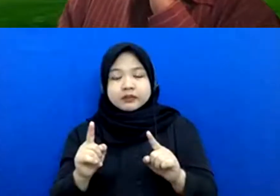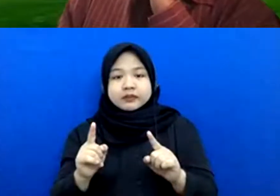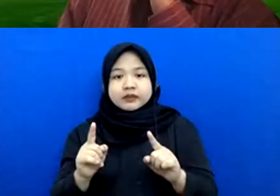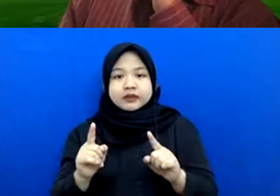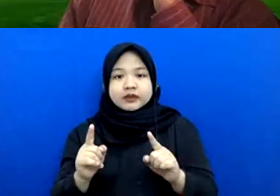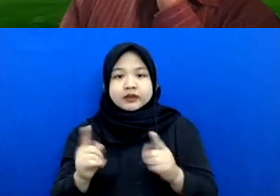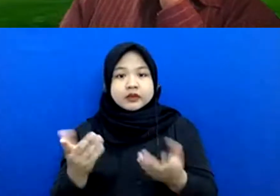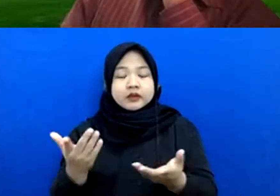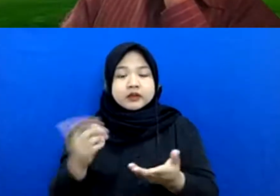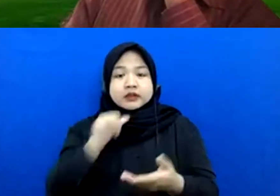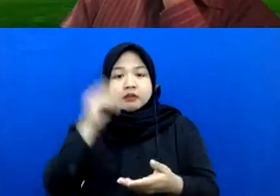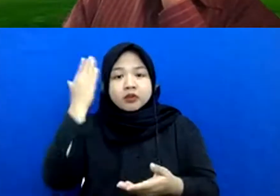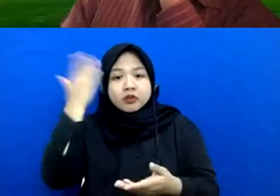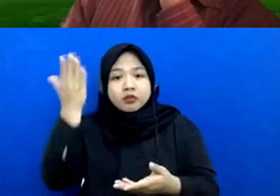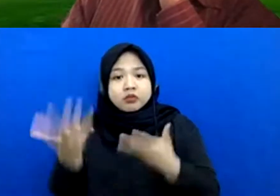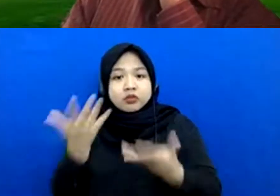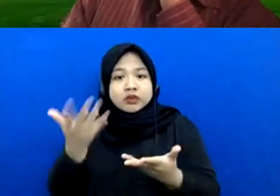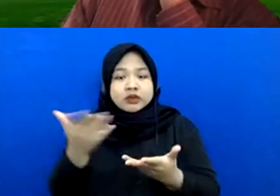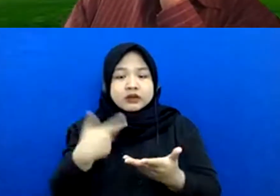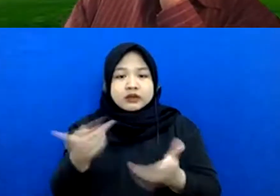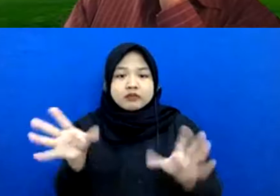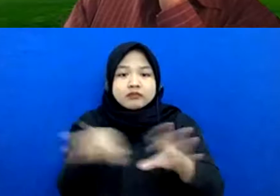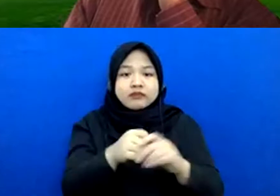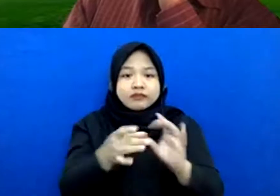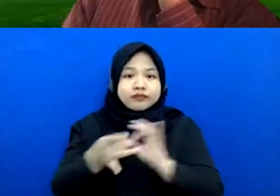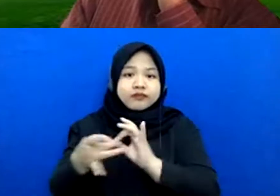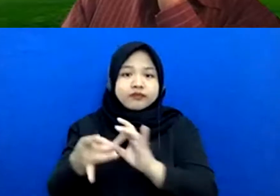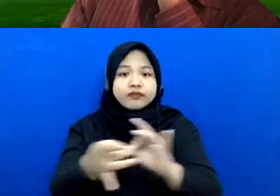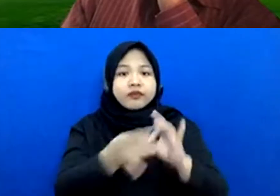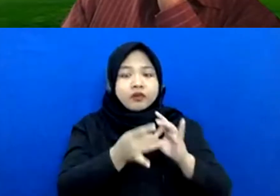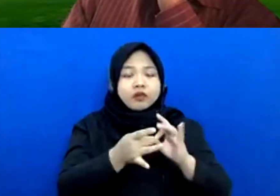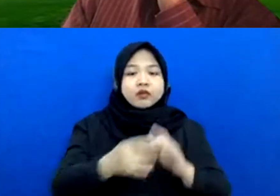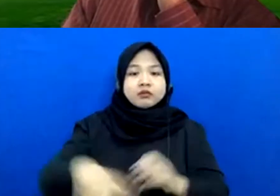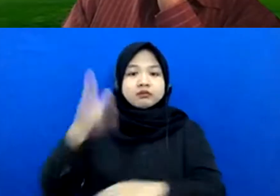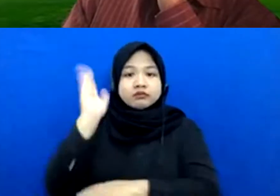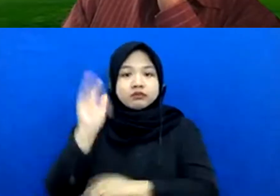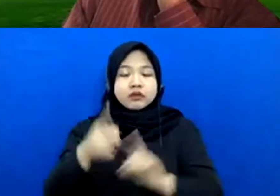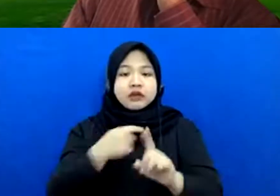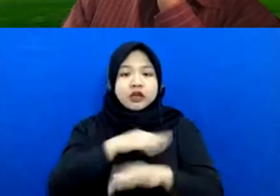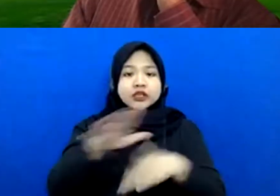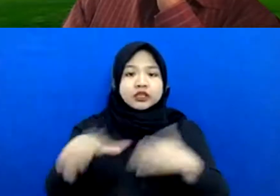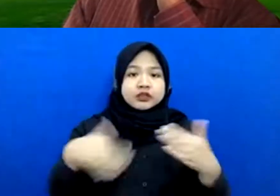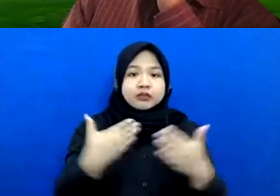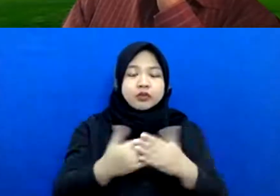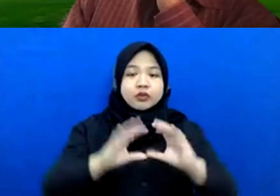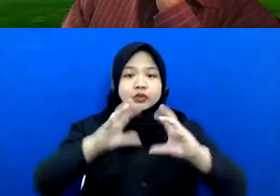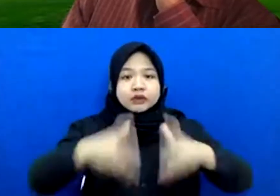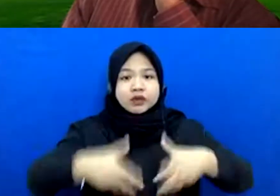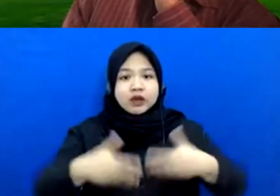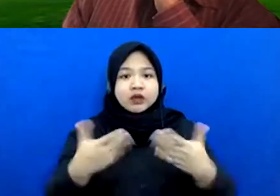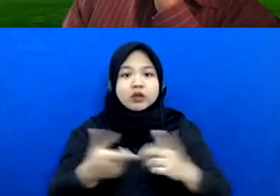who knows that, our engagement and connection among the speakers from all over the world, and also